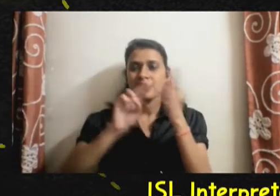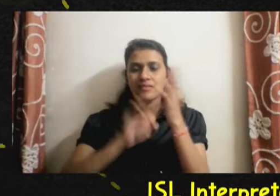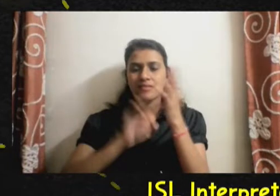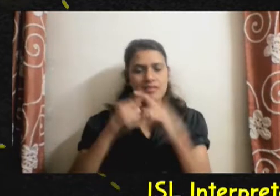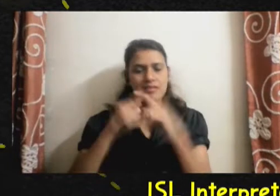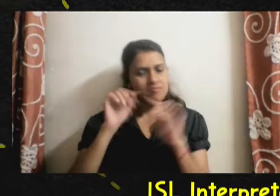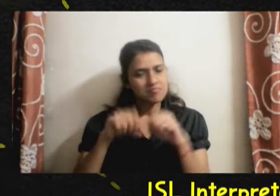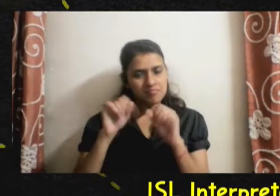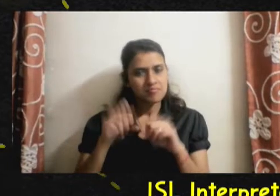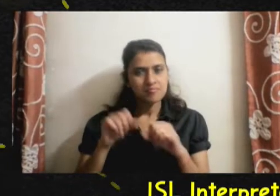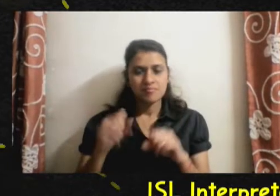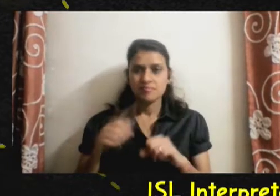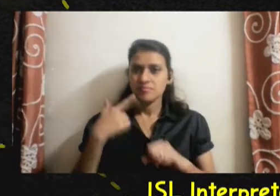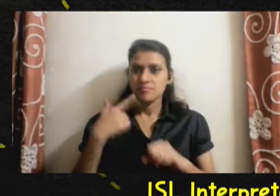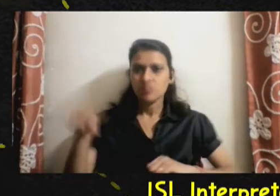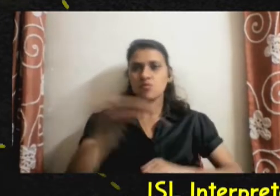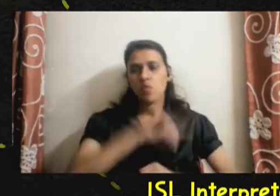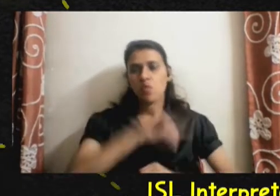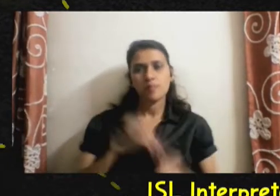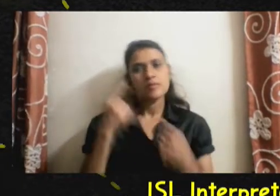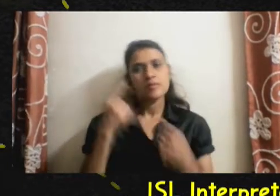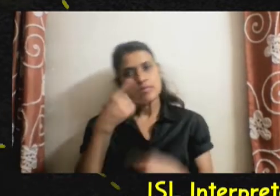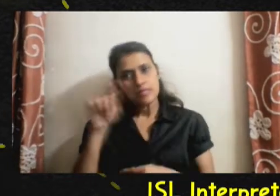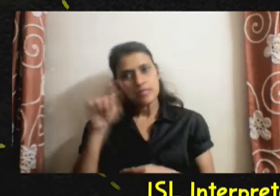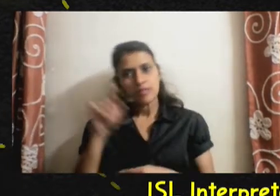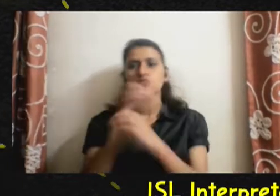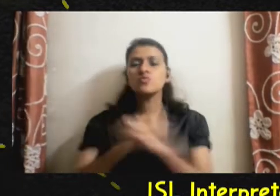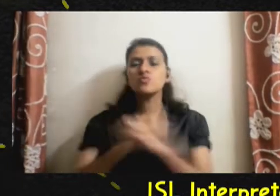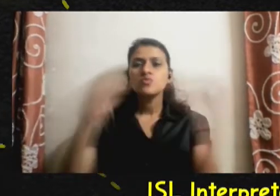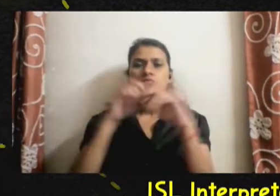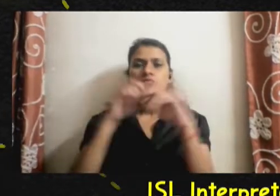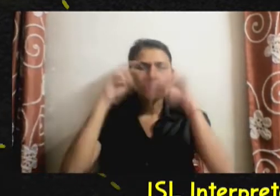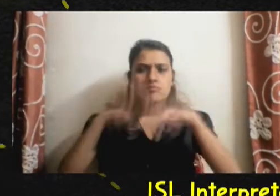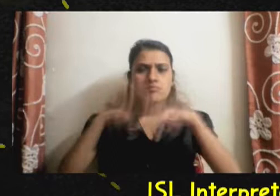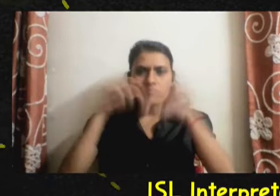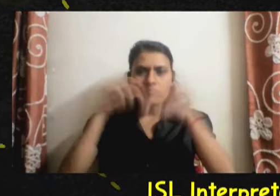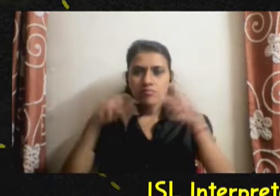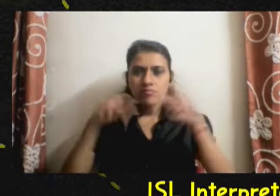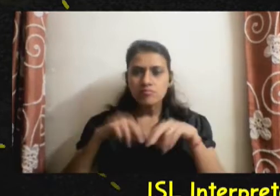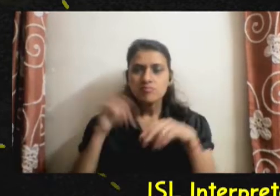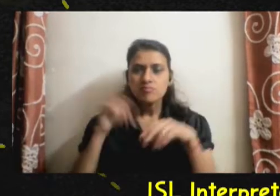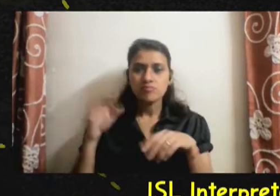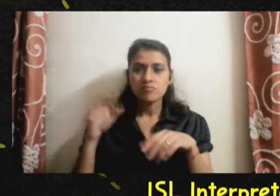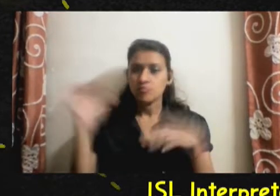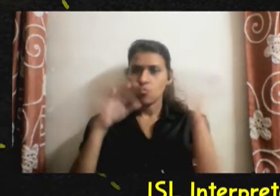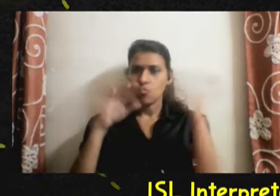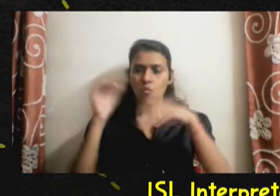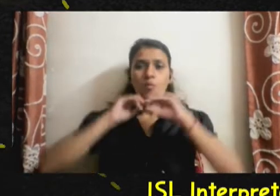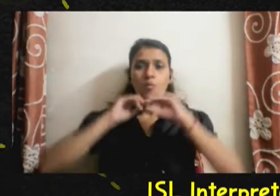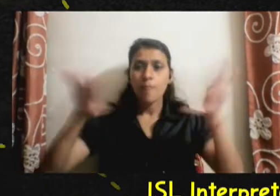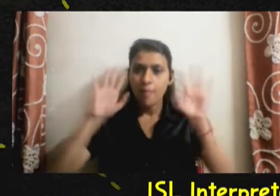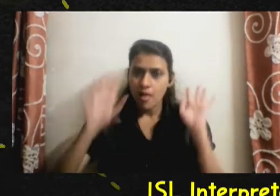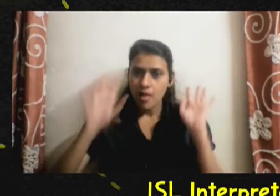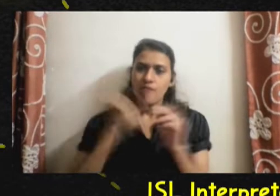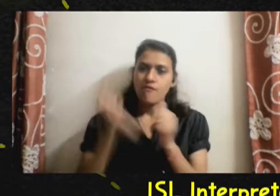gray territory. So it's all right, for example, to share a Google search that somebody sent out into the ether as public information. But